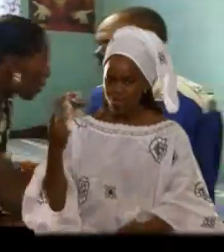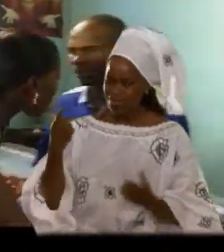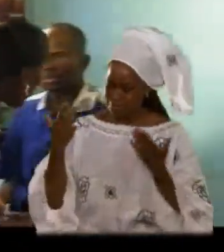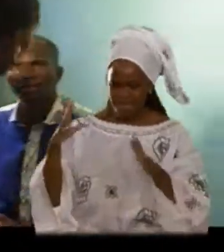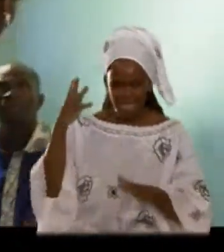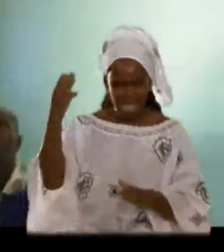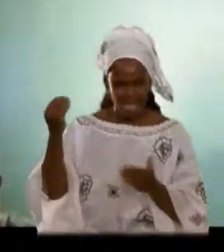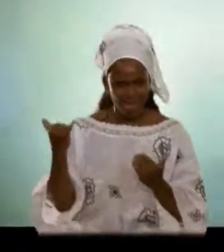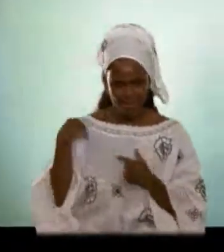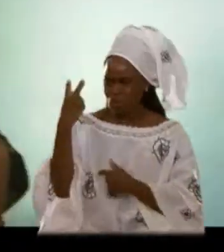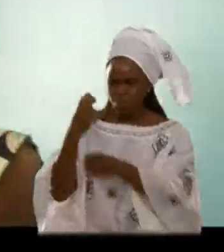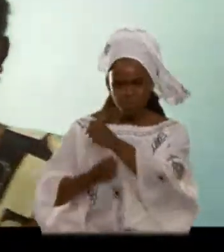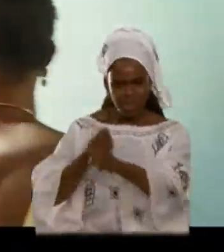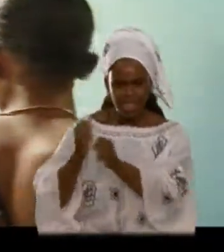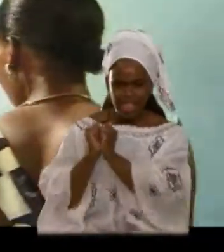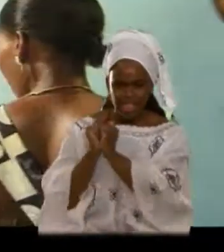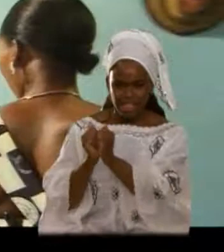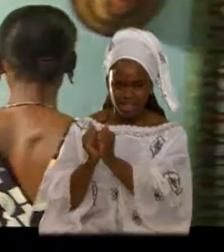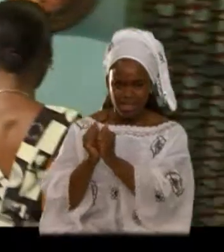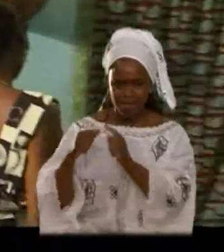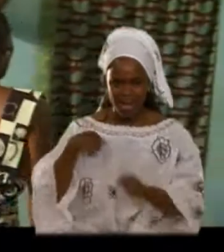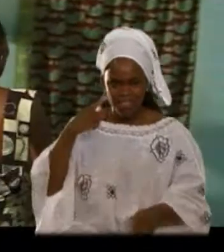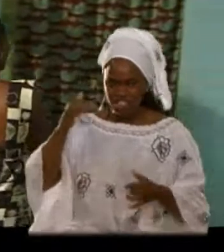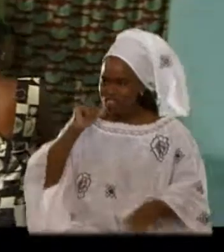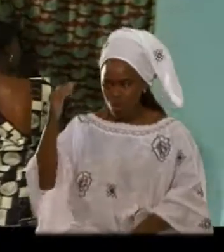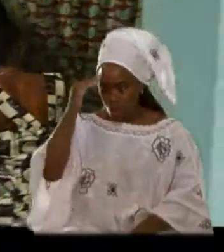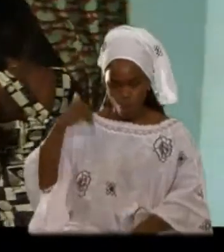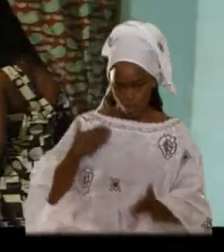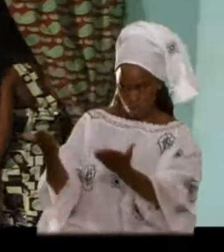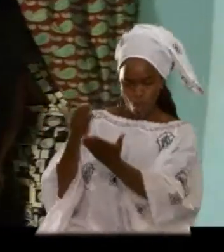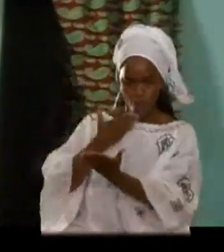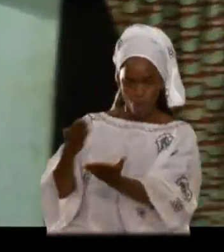now for 2 years, but I think you still don't know me very well.